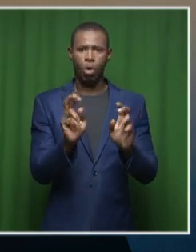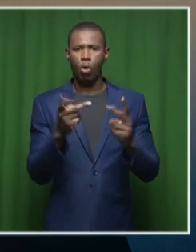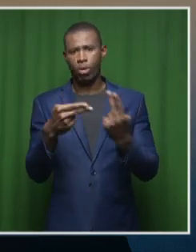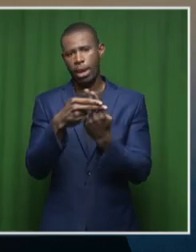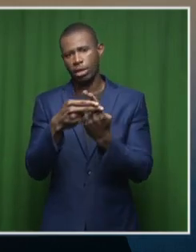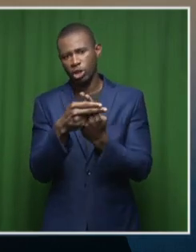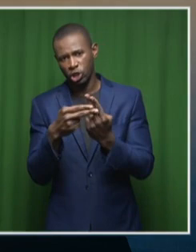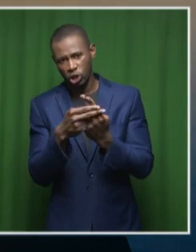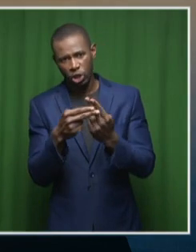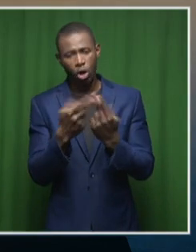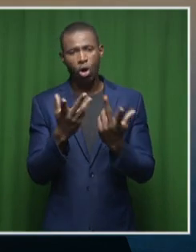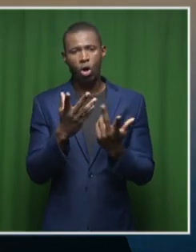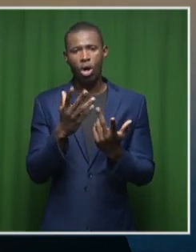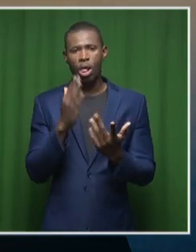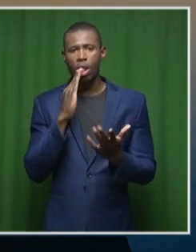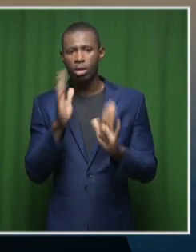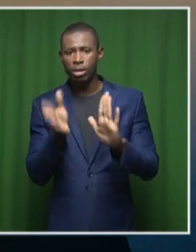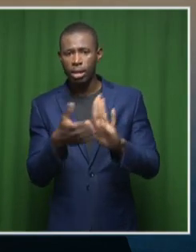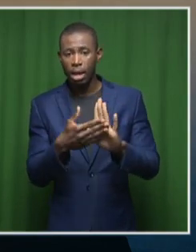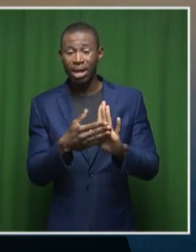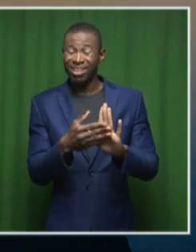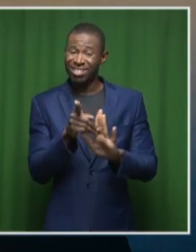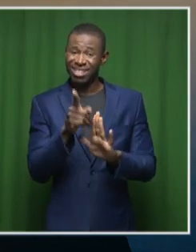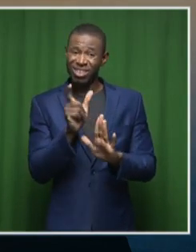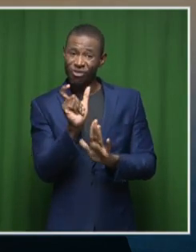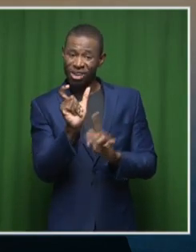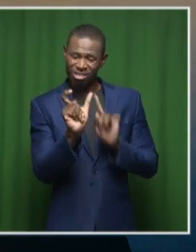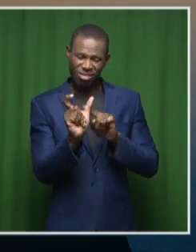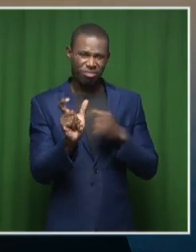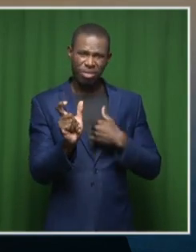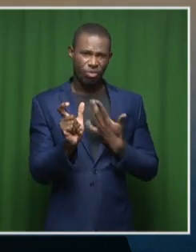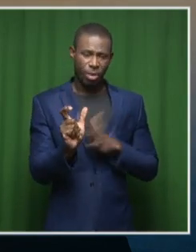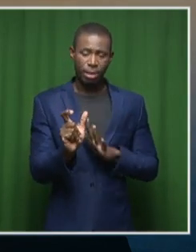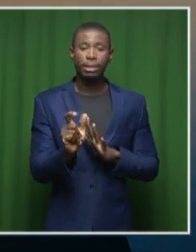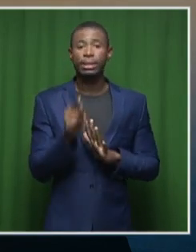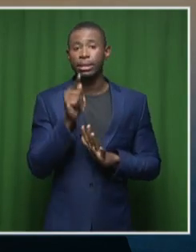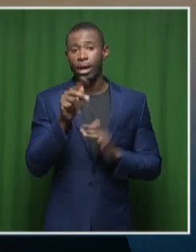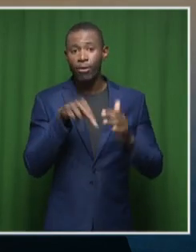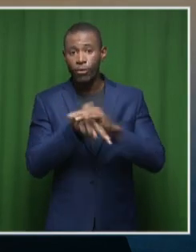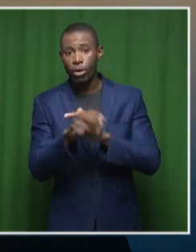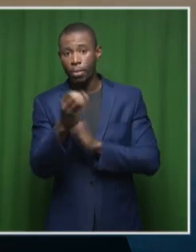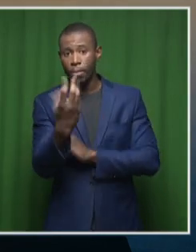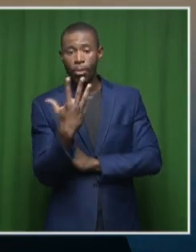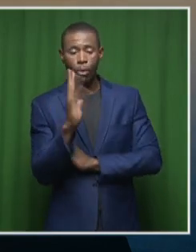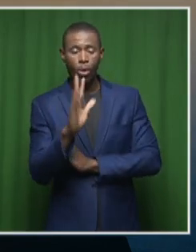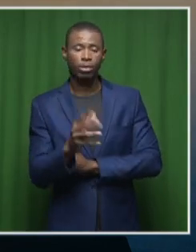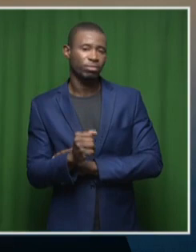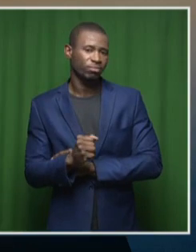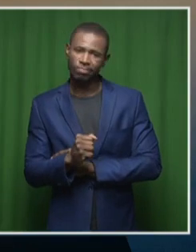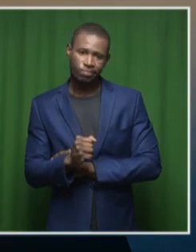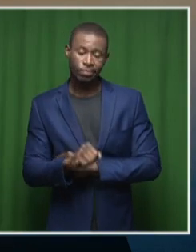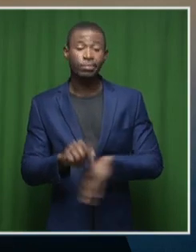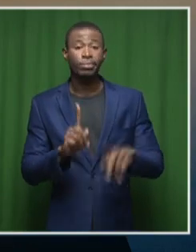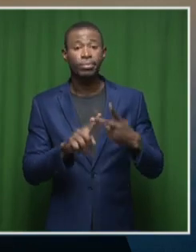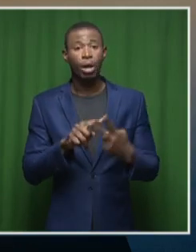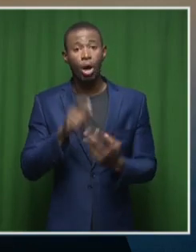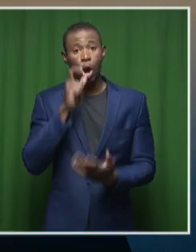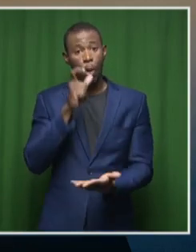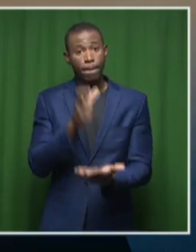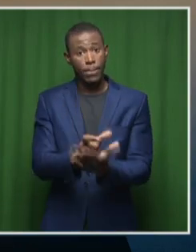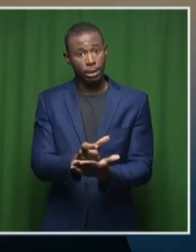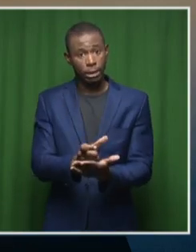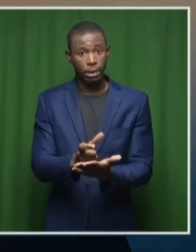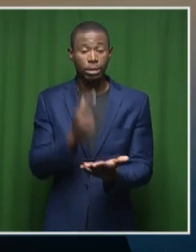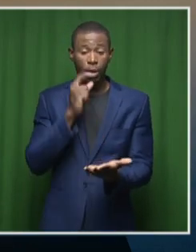hashtag or even in the sticker, it means that you're not going to see that video. We also have comment filters. So you're able to select